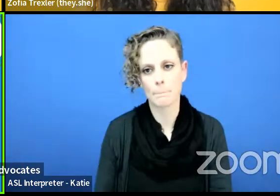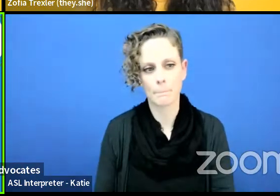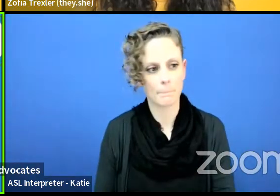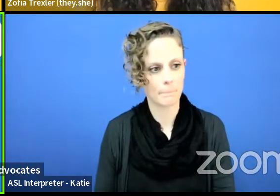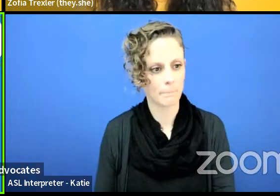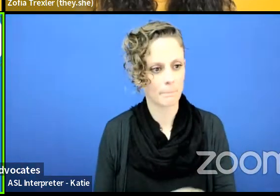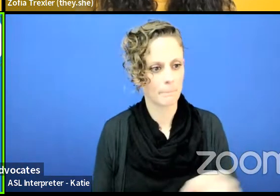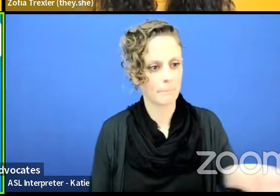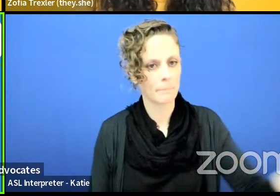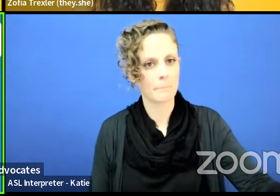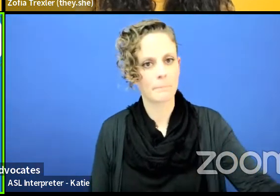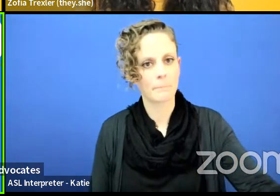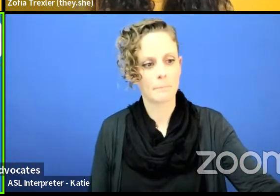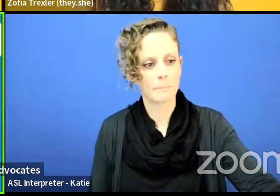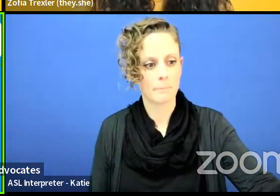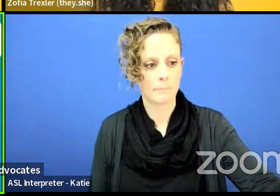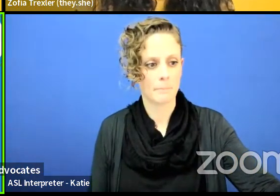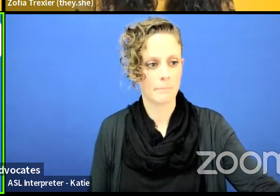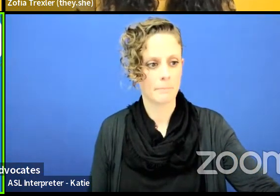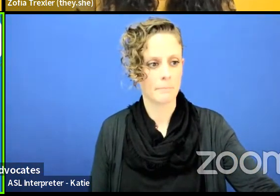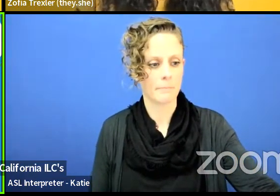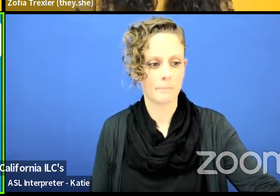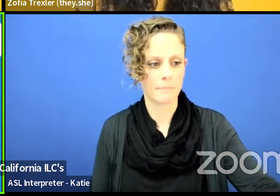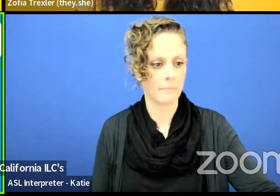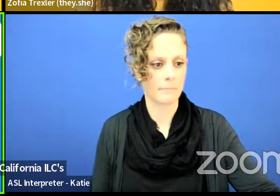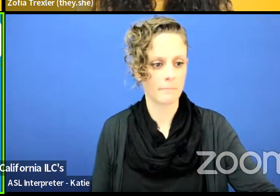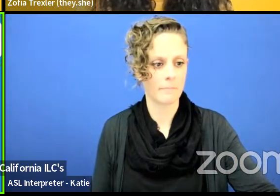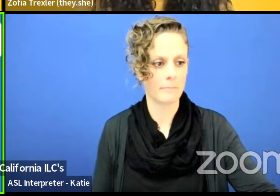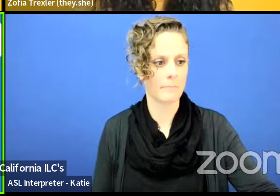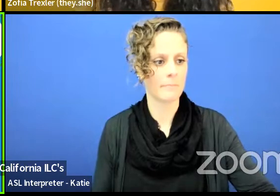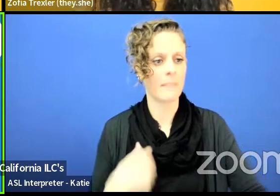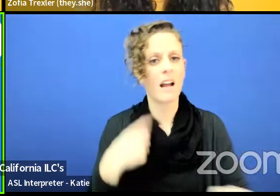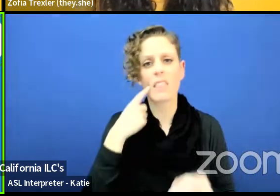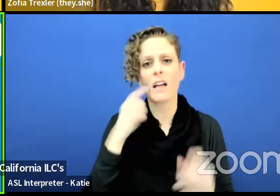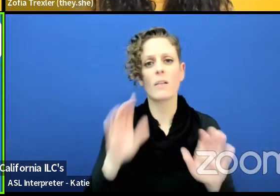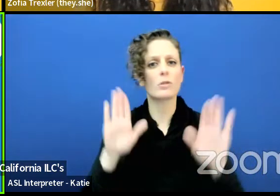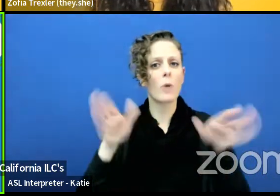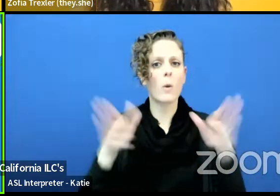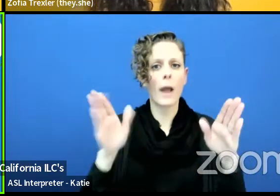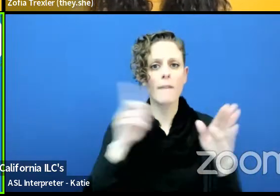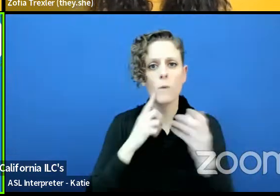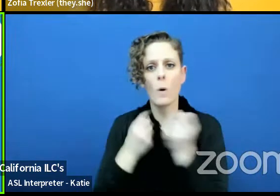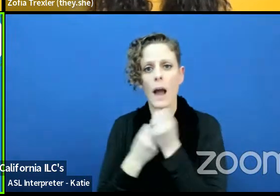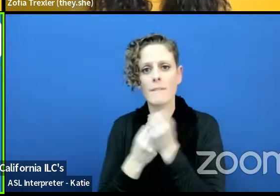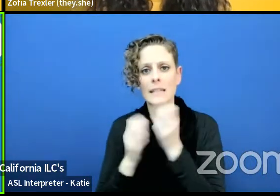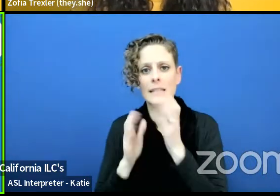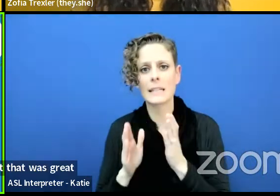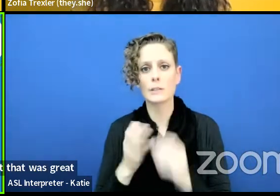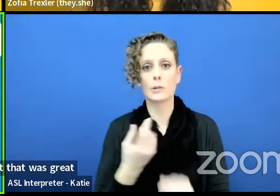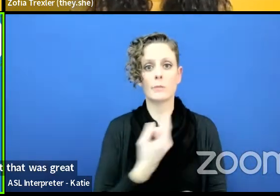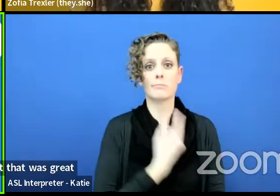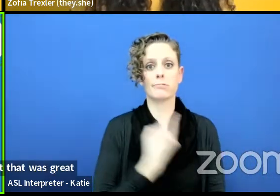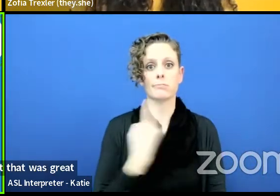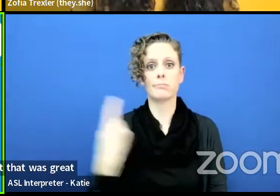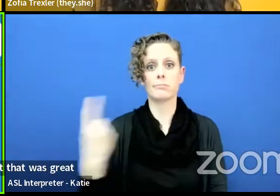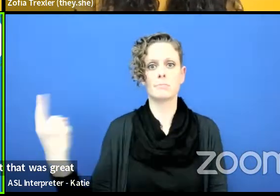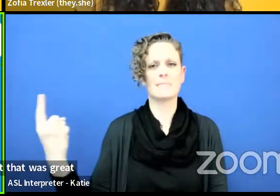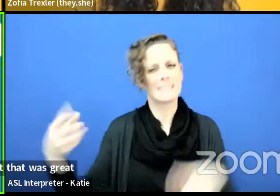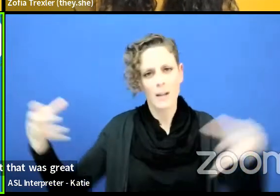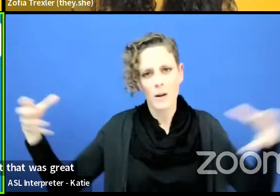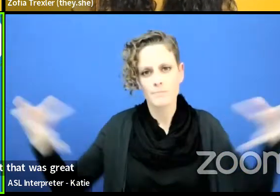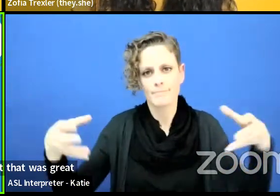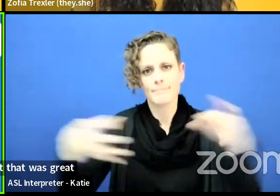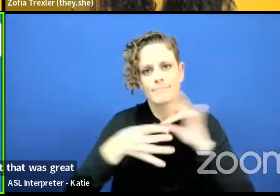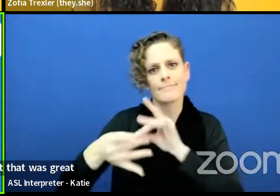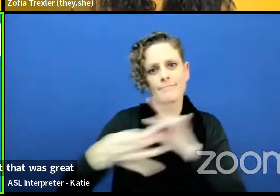I just thought that was a great way for advocates and community organizers to be able to have this medium,